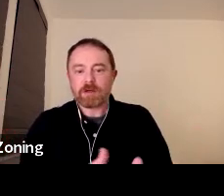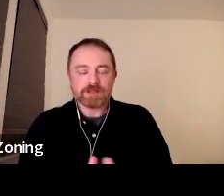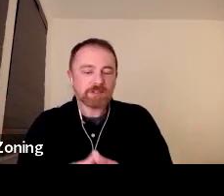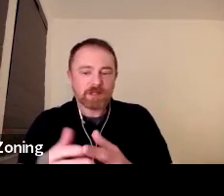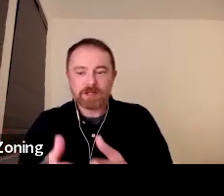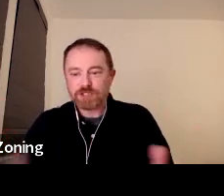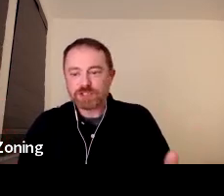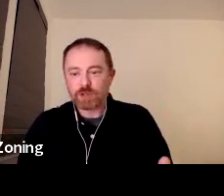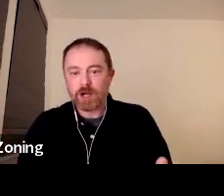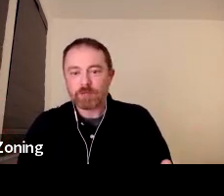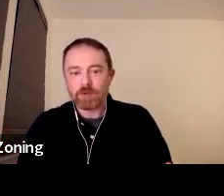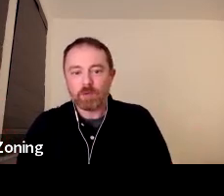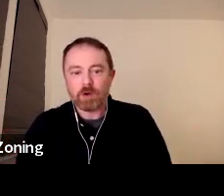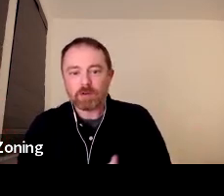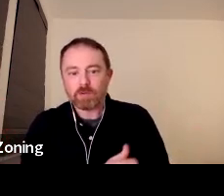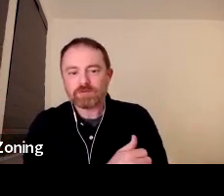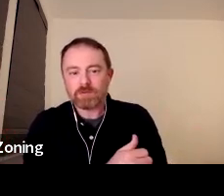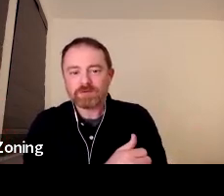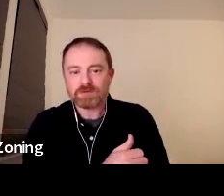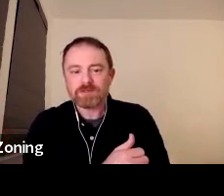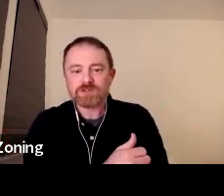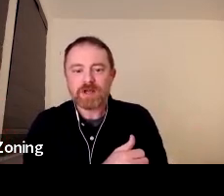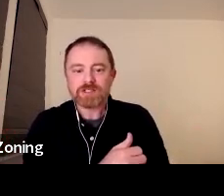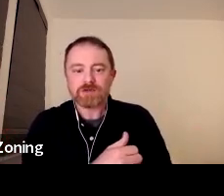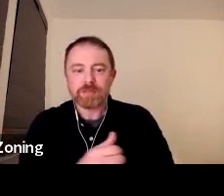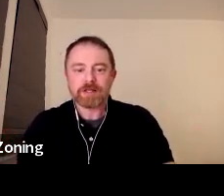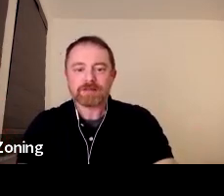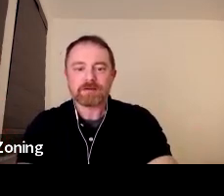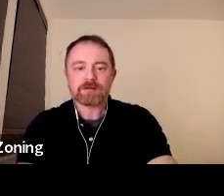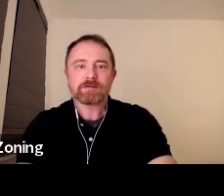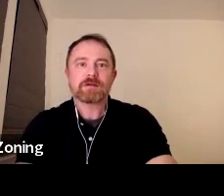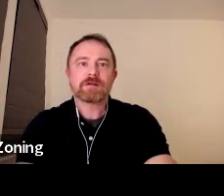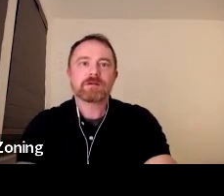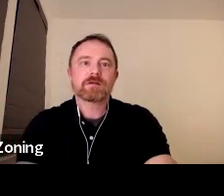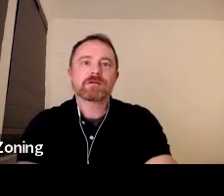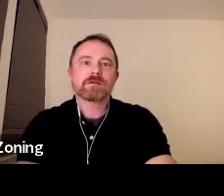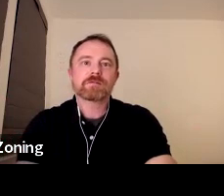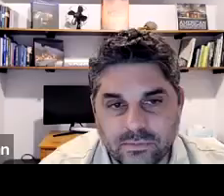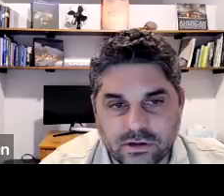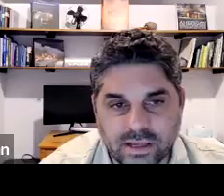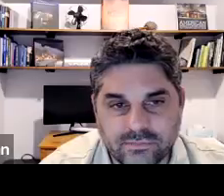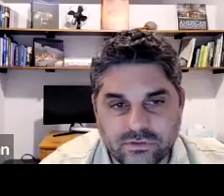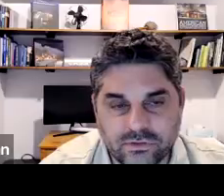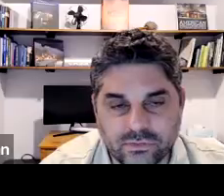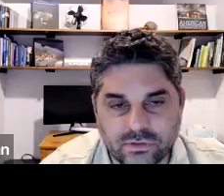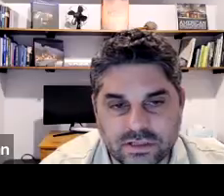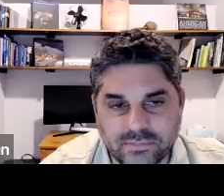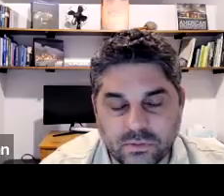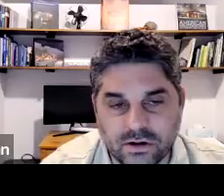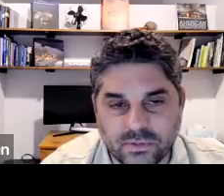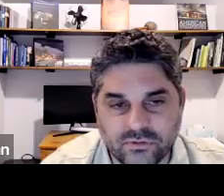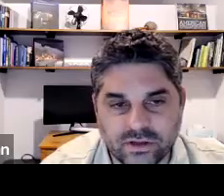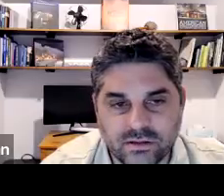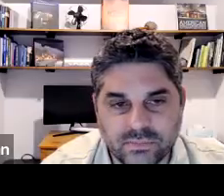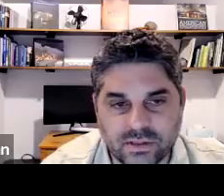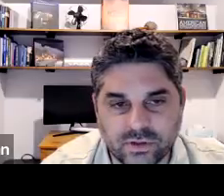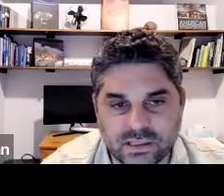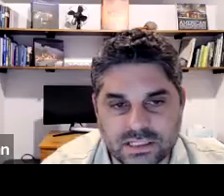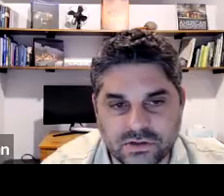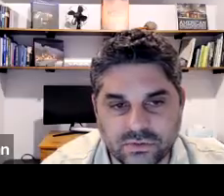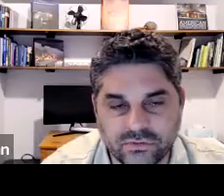down onto the kind of the shared parapet wall. What's the drainage going to be like there? Yeah, I mean, there's going to have to be